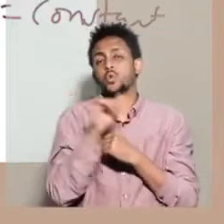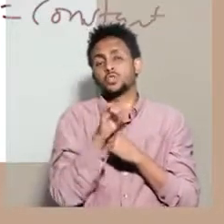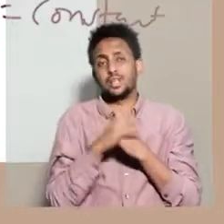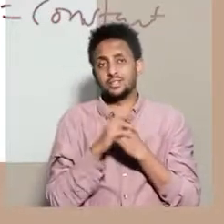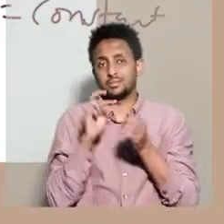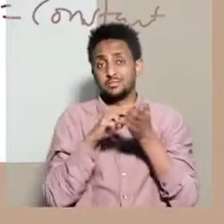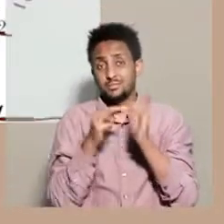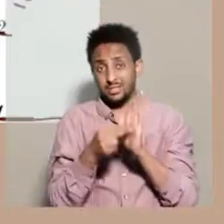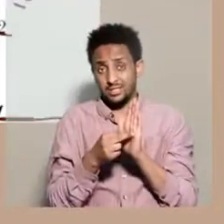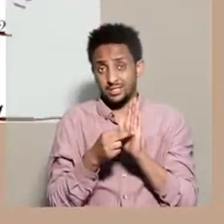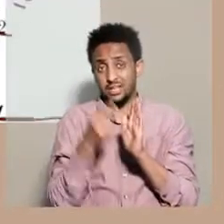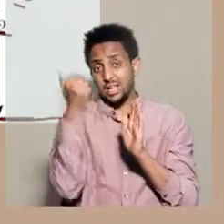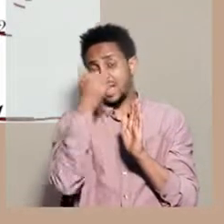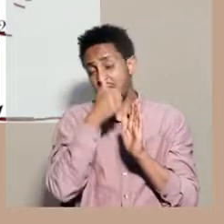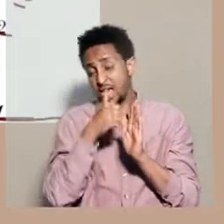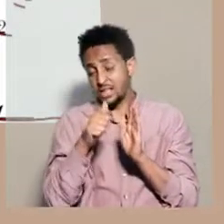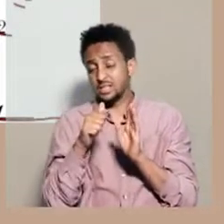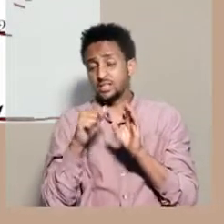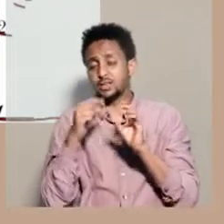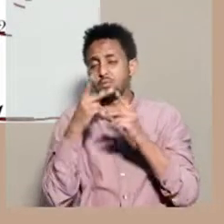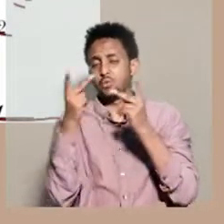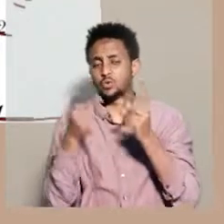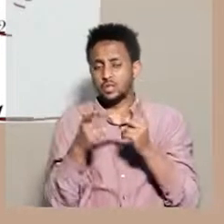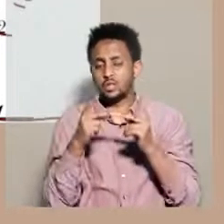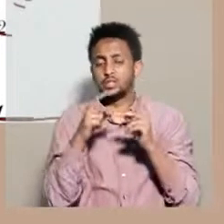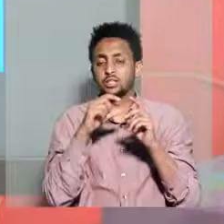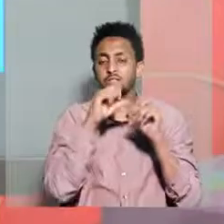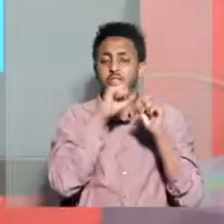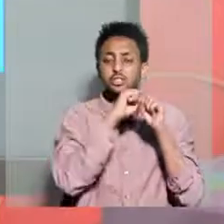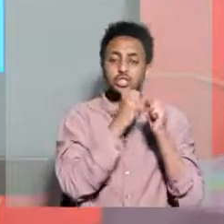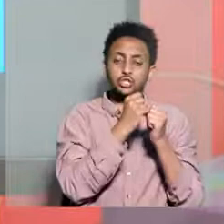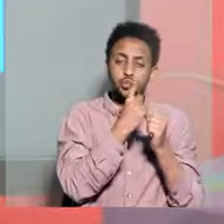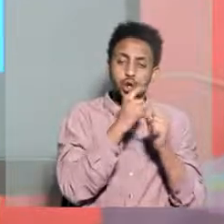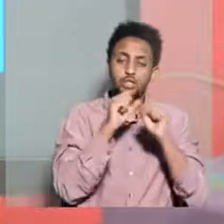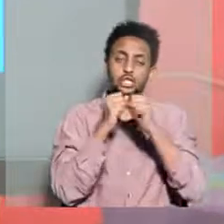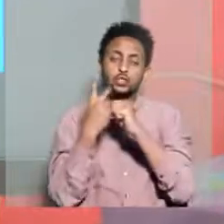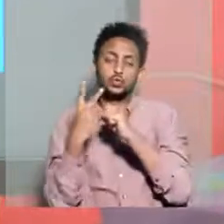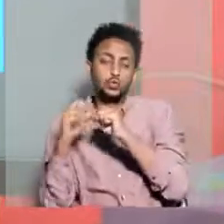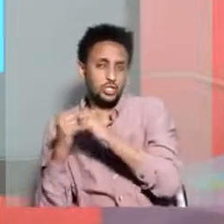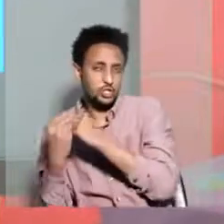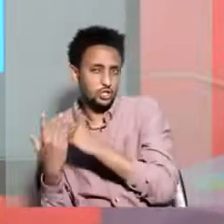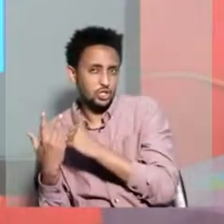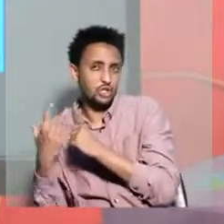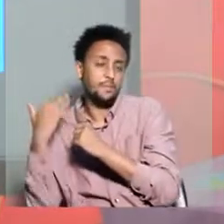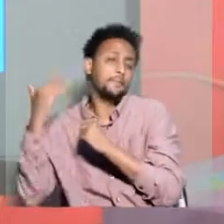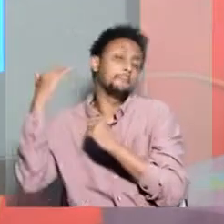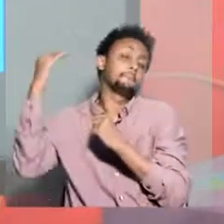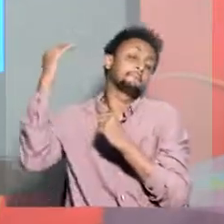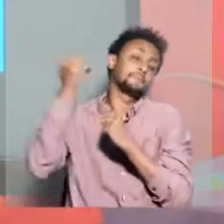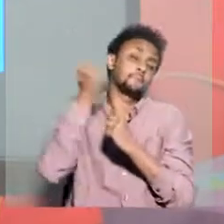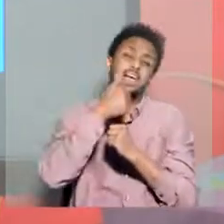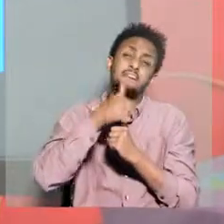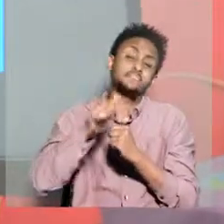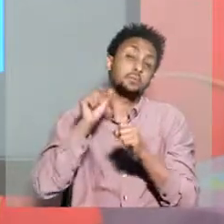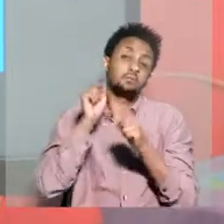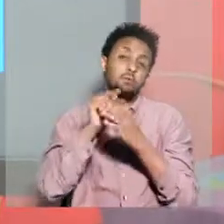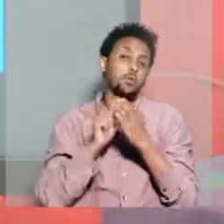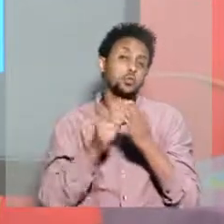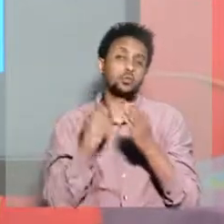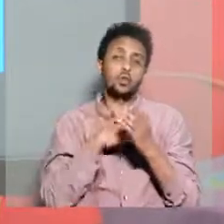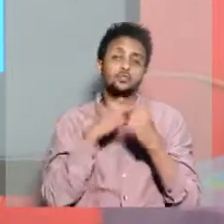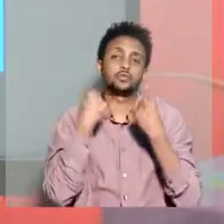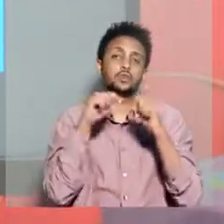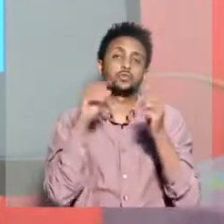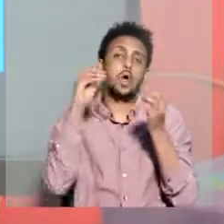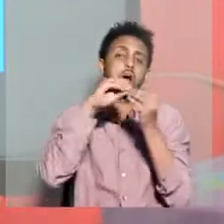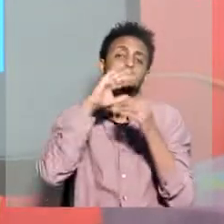constant, meaning at any section, here you have section 1, here another section, here another section. At every point, if you are trying